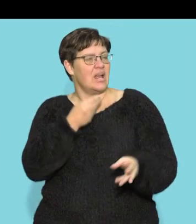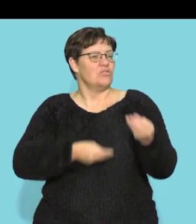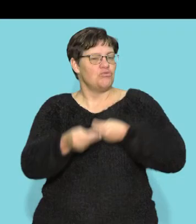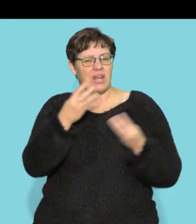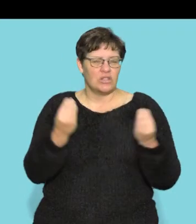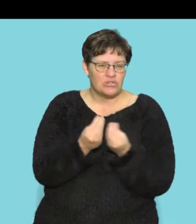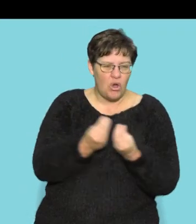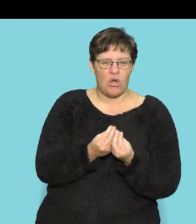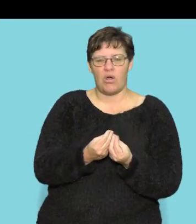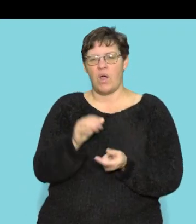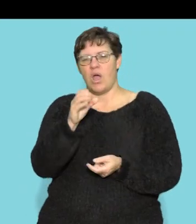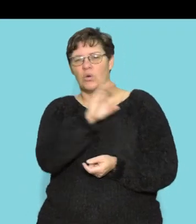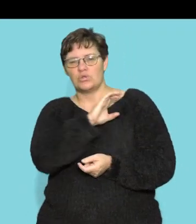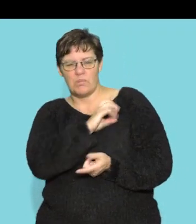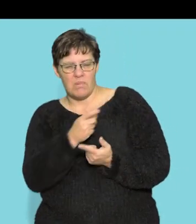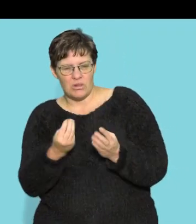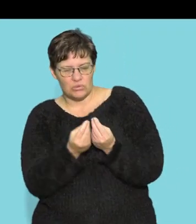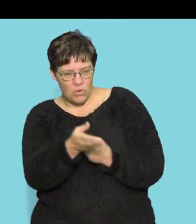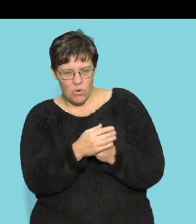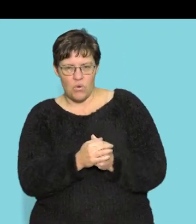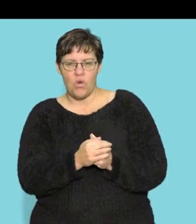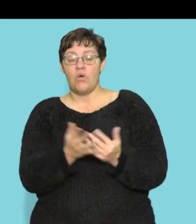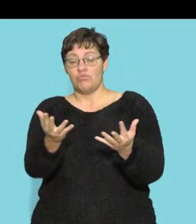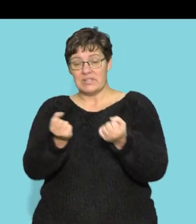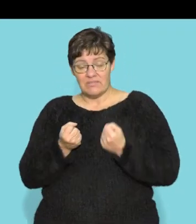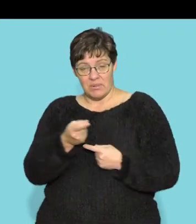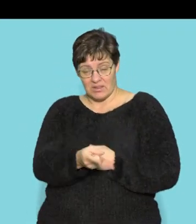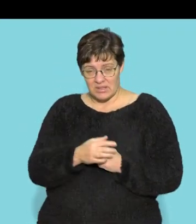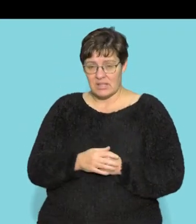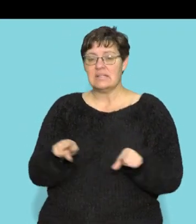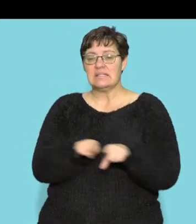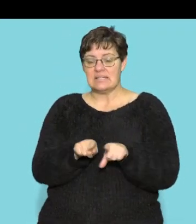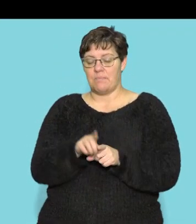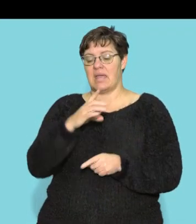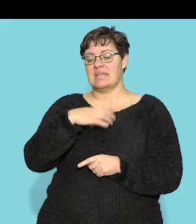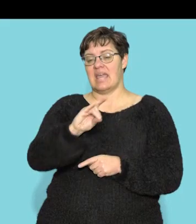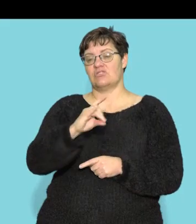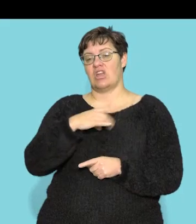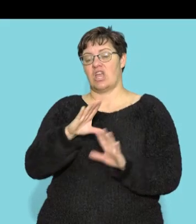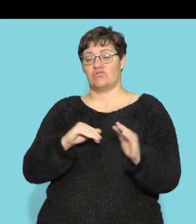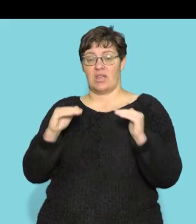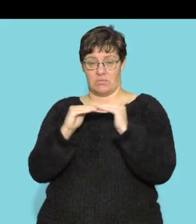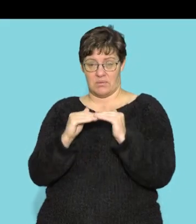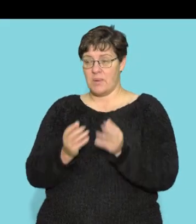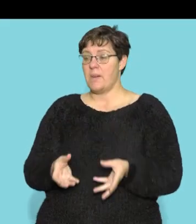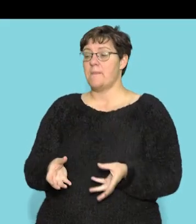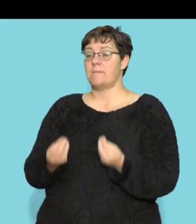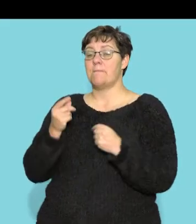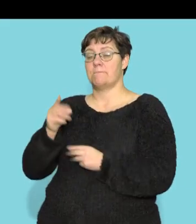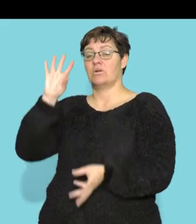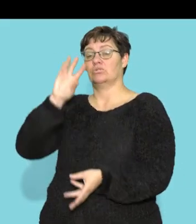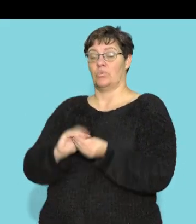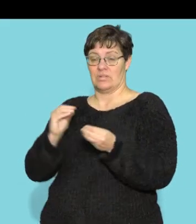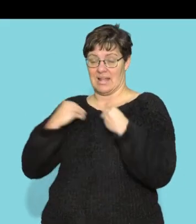consumable stores. We've dealt with trade and other receivables, and we've dealt with our cash and cash equivalents. That then gives me my